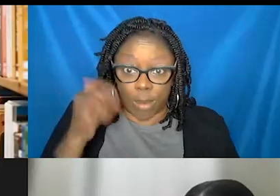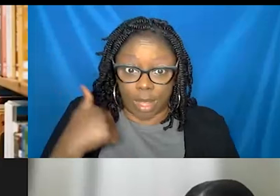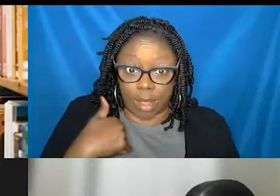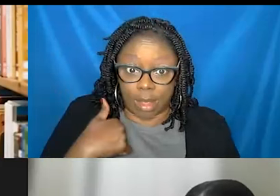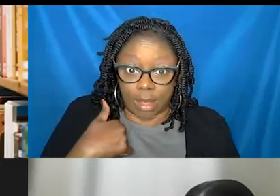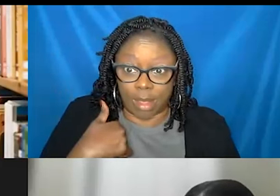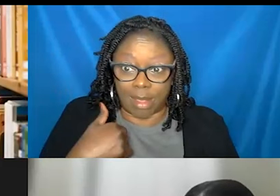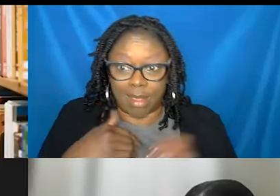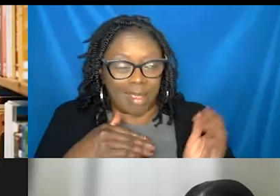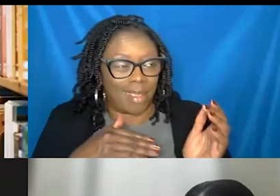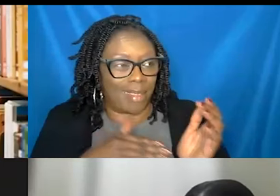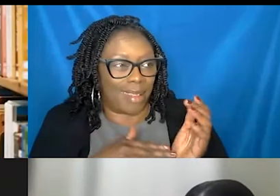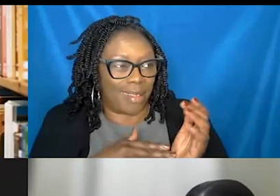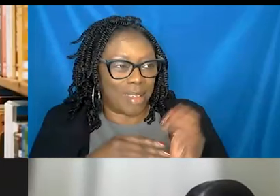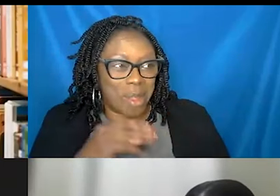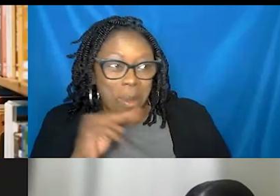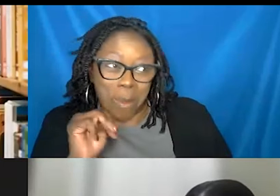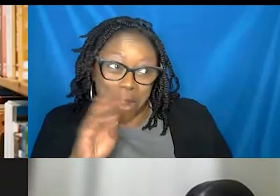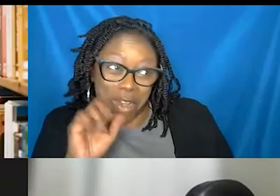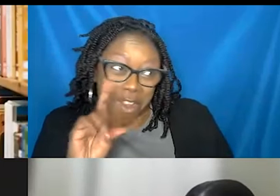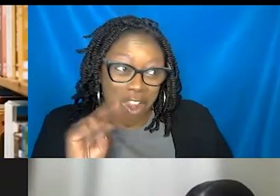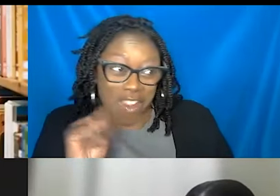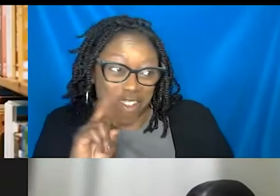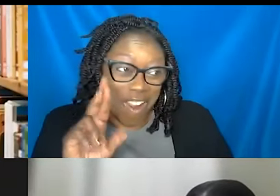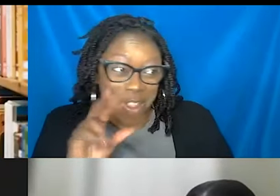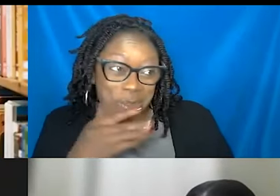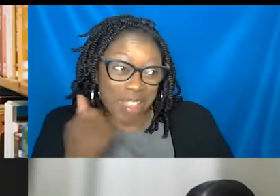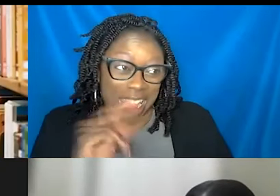Dr. Bernard Navarro, you better answer that call.